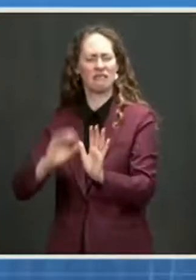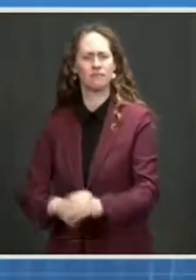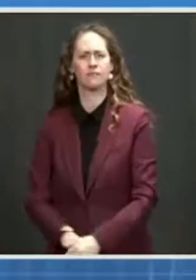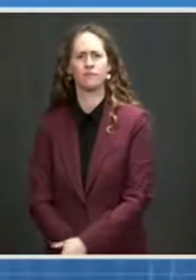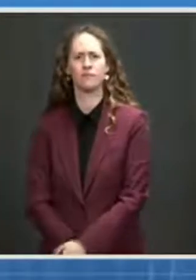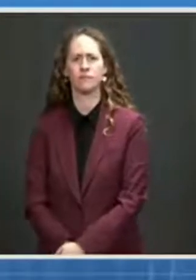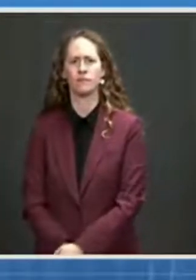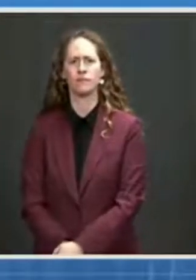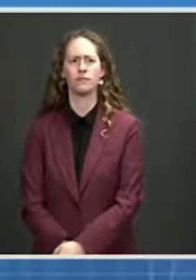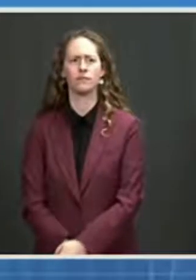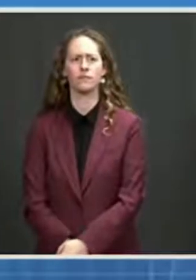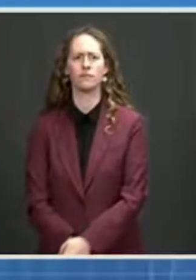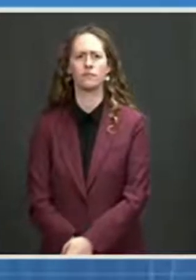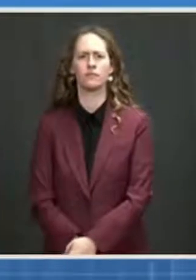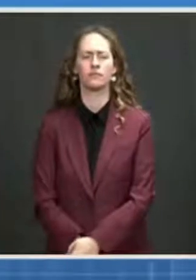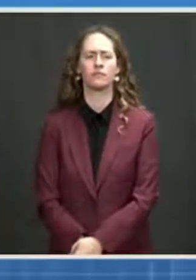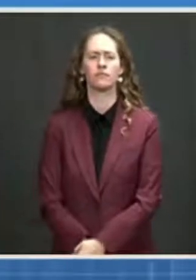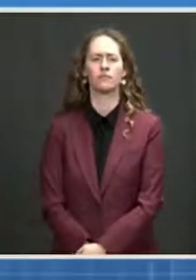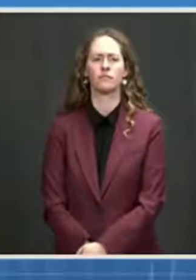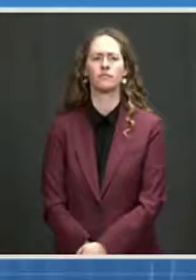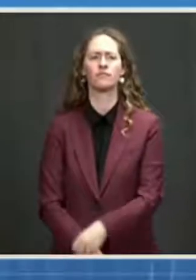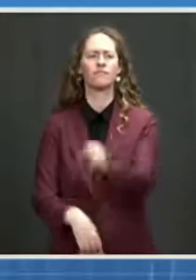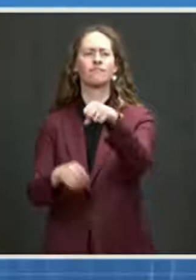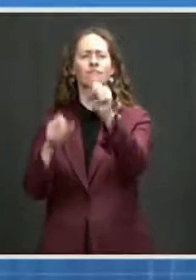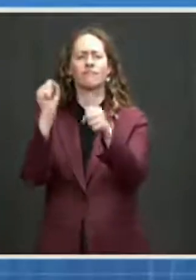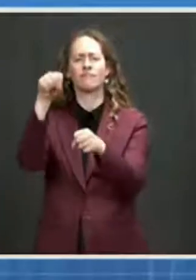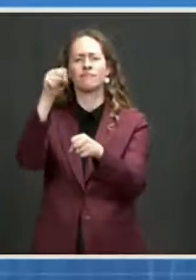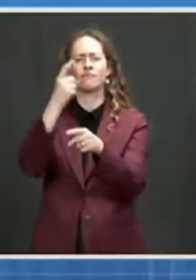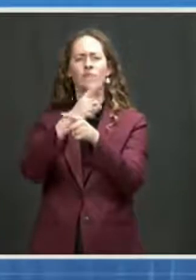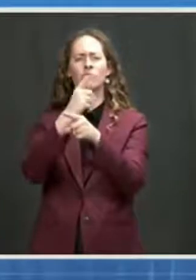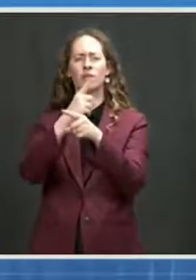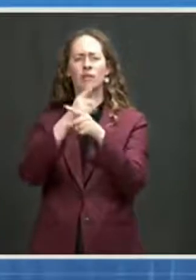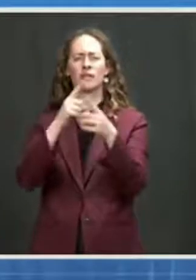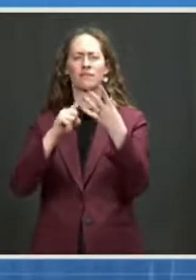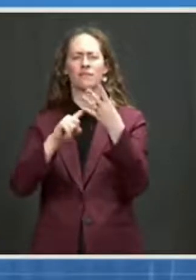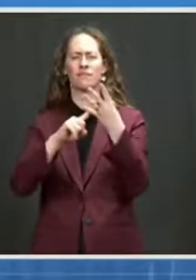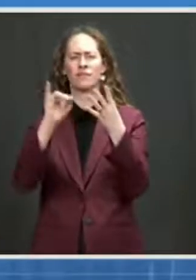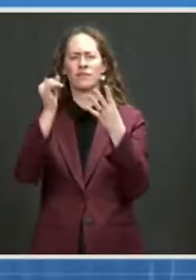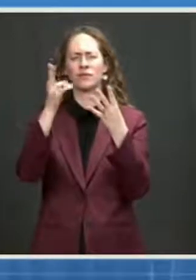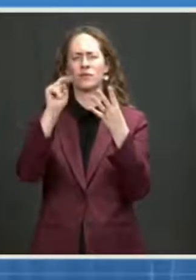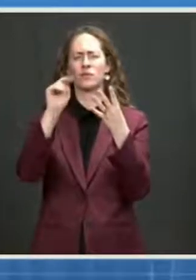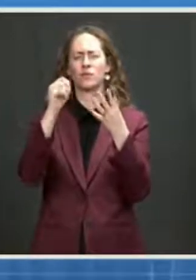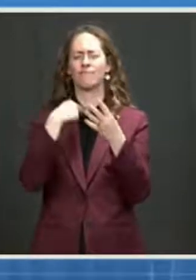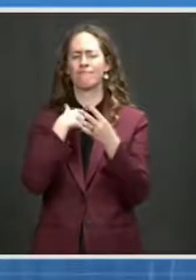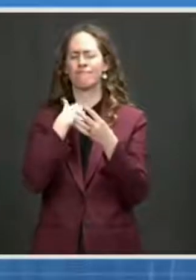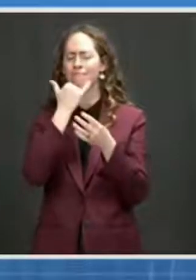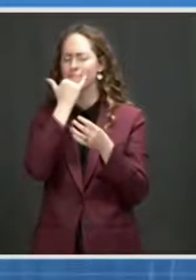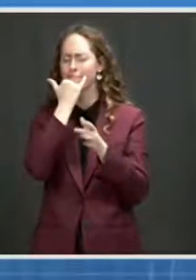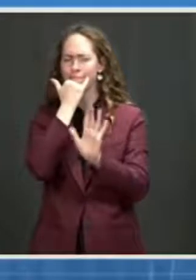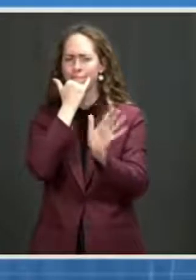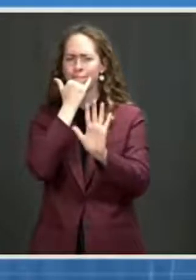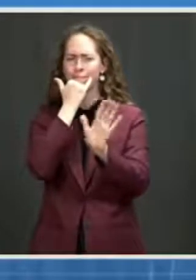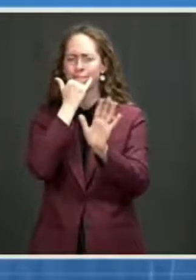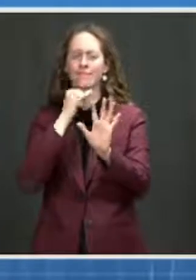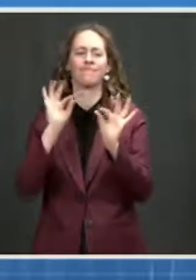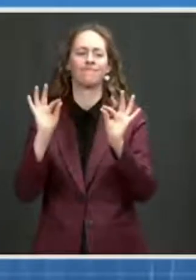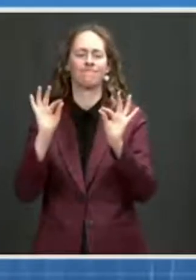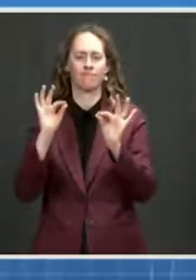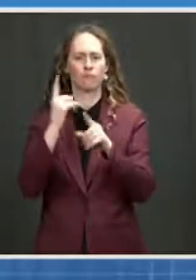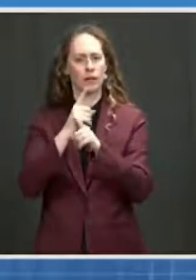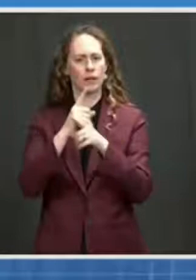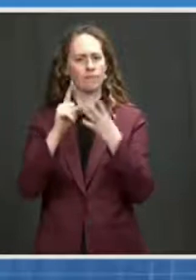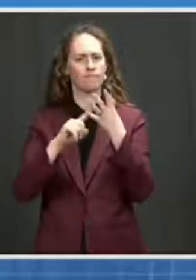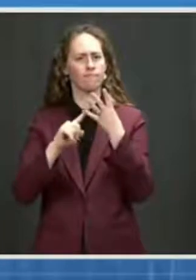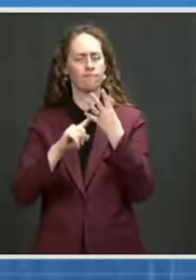Yeah, so I believe you're right about June, and I may have been confused. So we'll make sure that we're straightening that out.